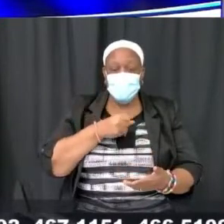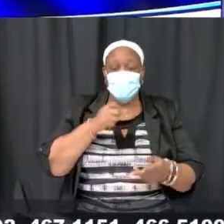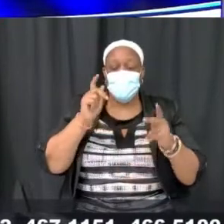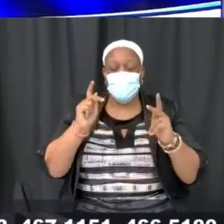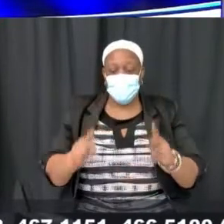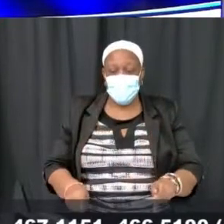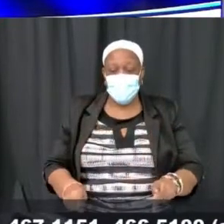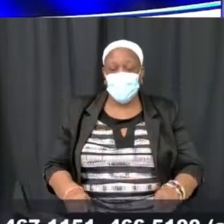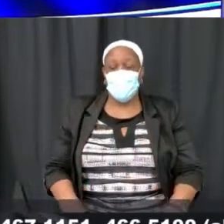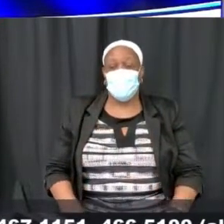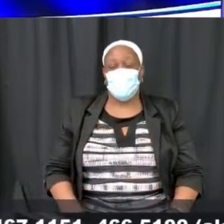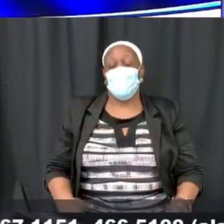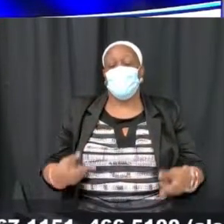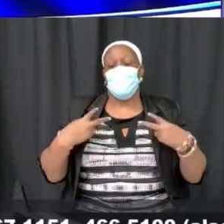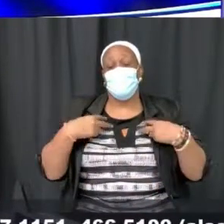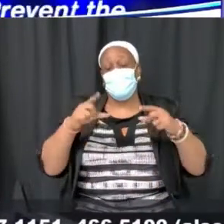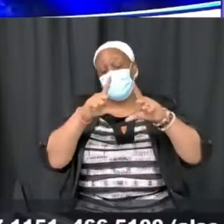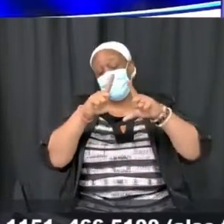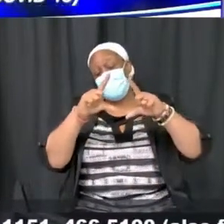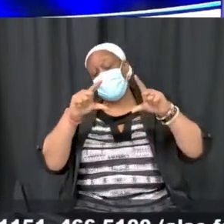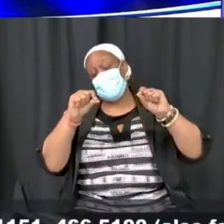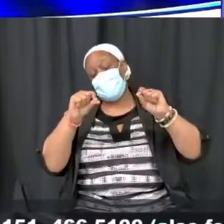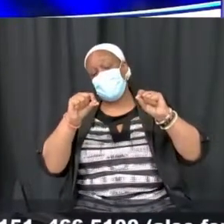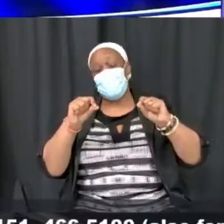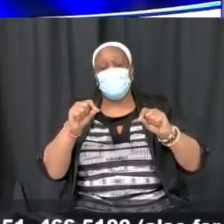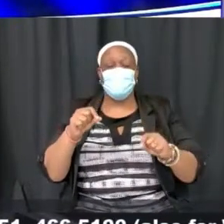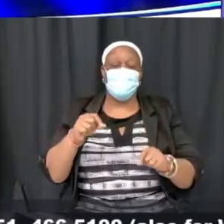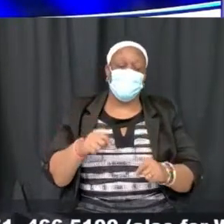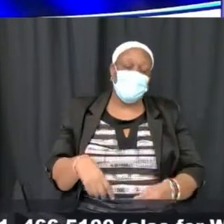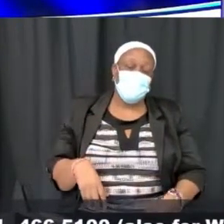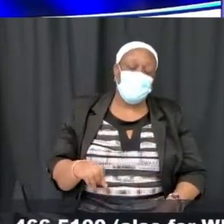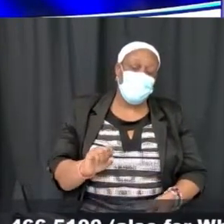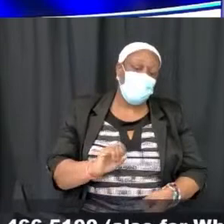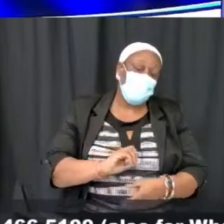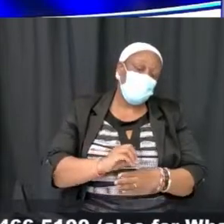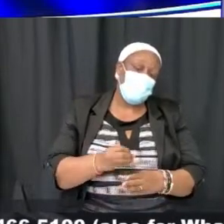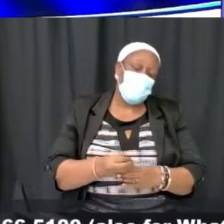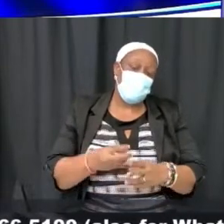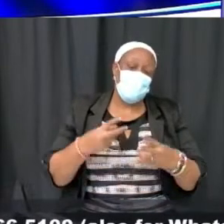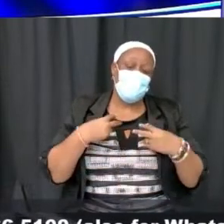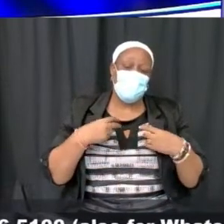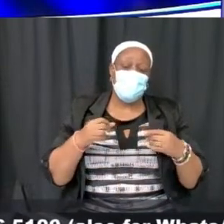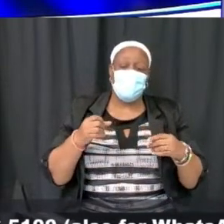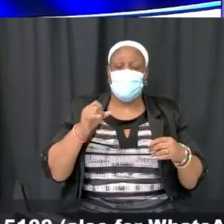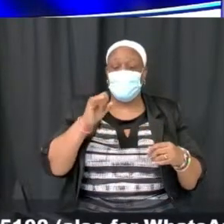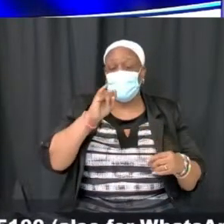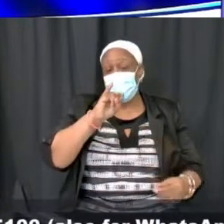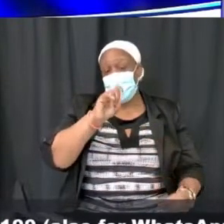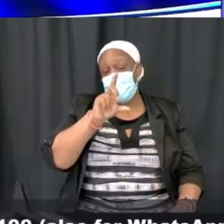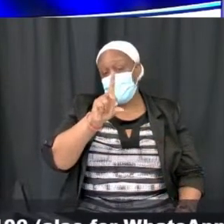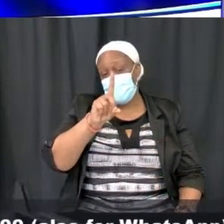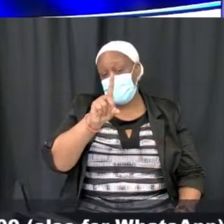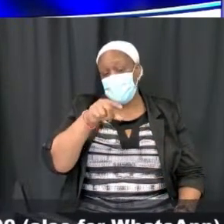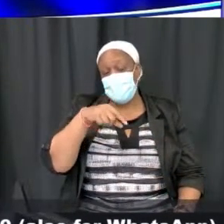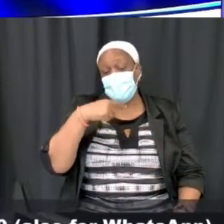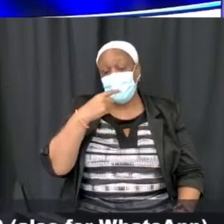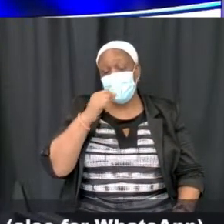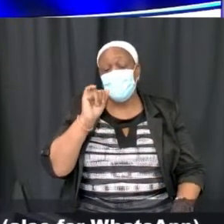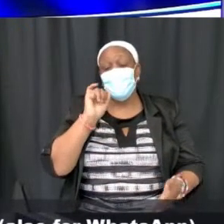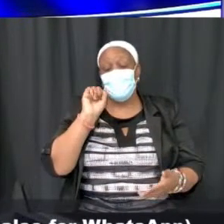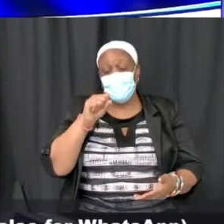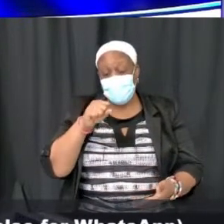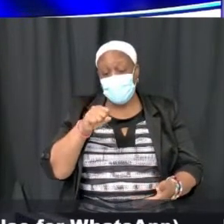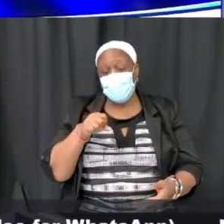you have a card, you may have a senior citizen's card, or you may have some other form of ID that to verify your age, and